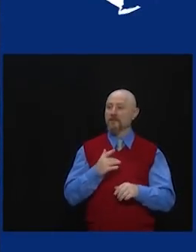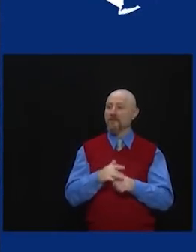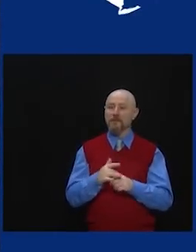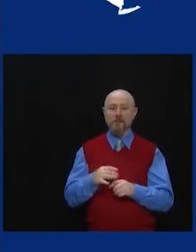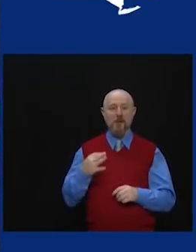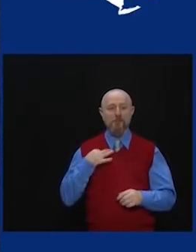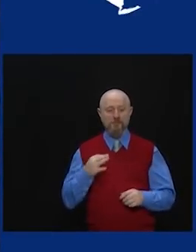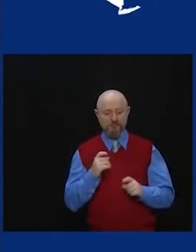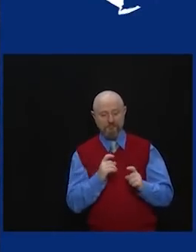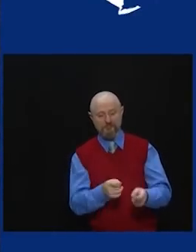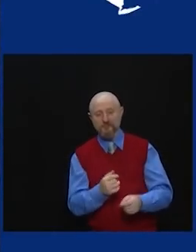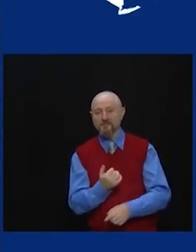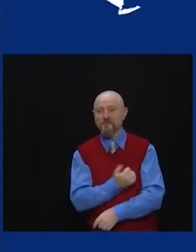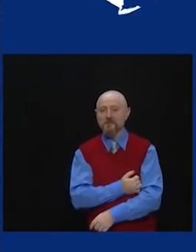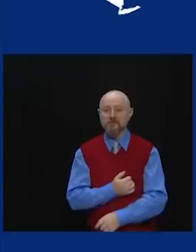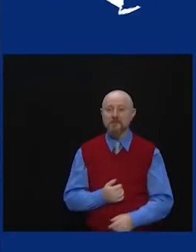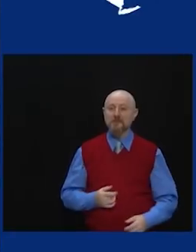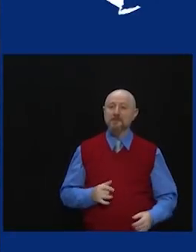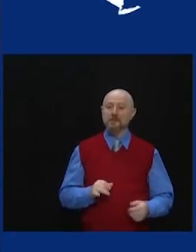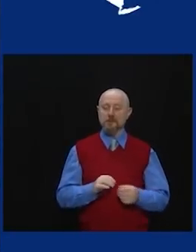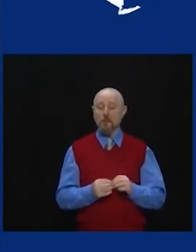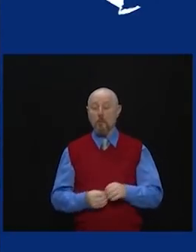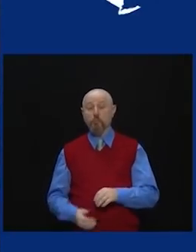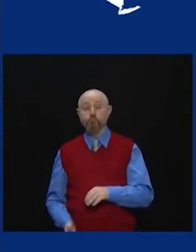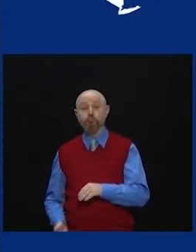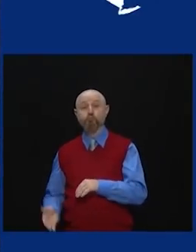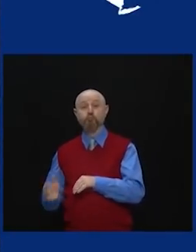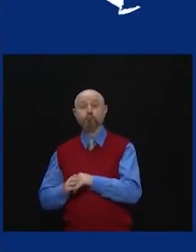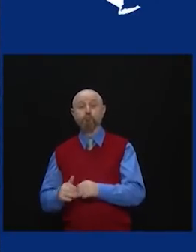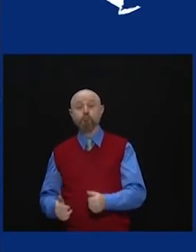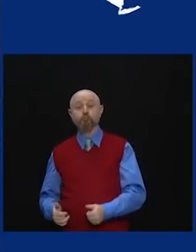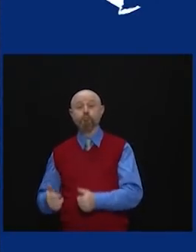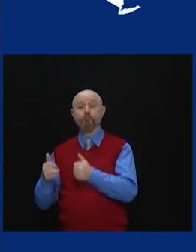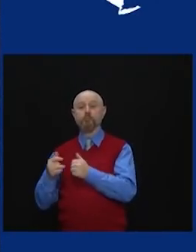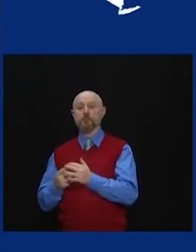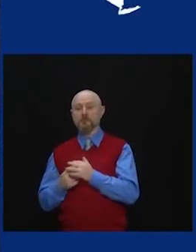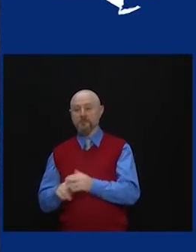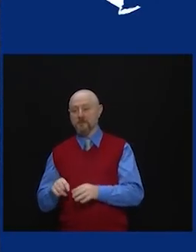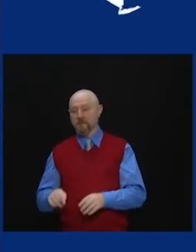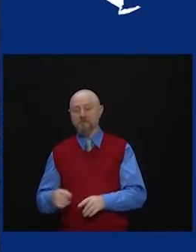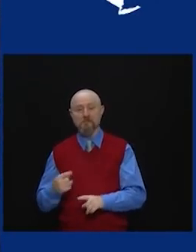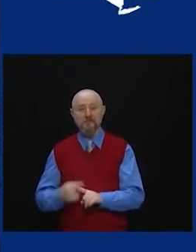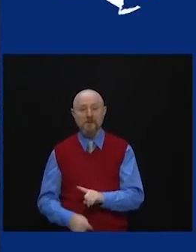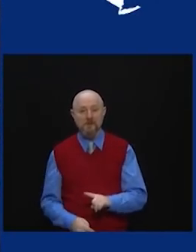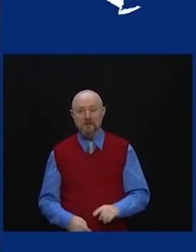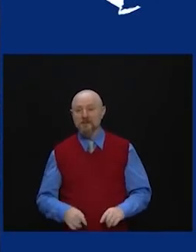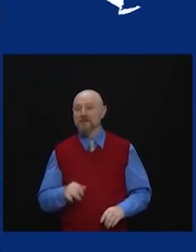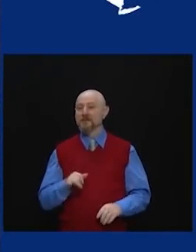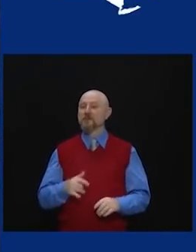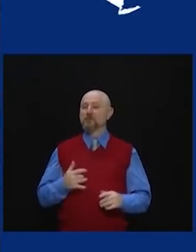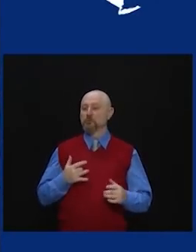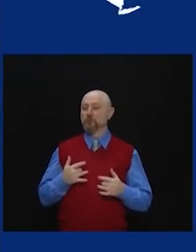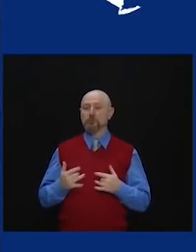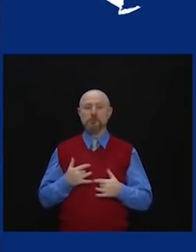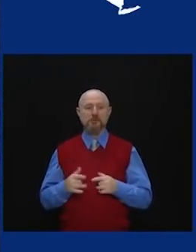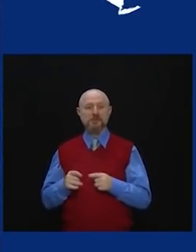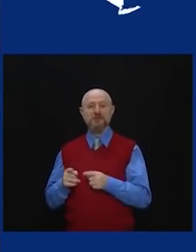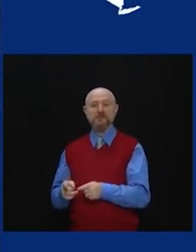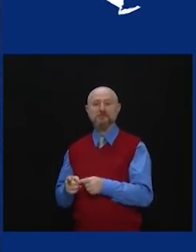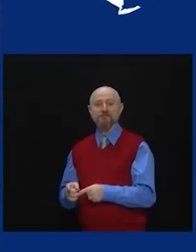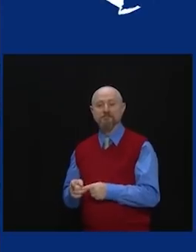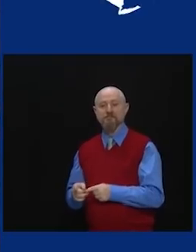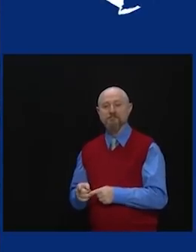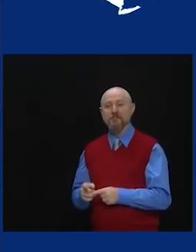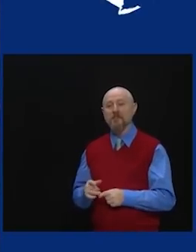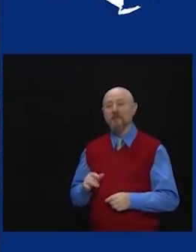also went up substantially from the beginning of the month. That is a source of concern. But as the governor keeps saying, and as